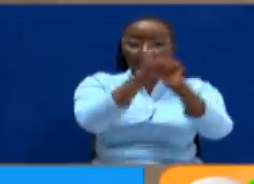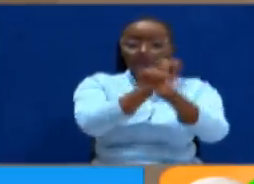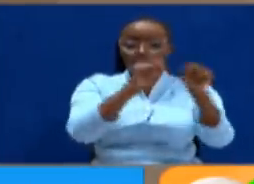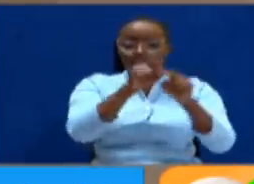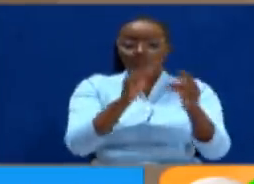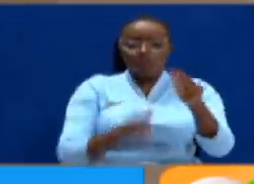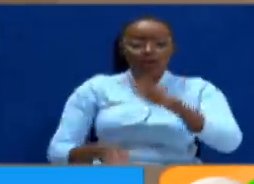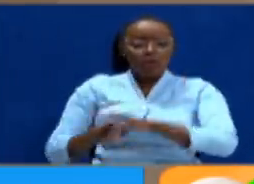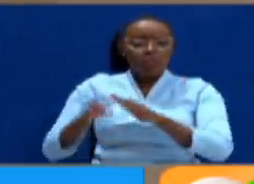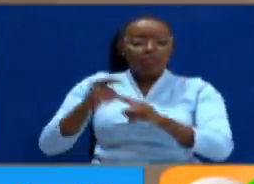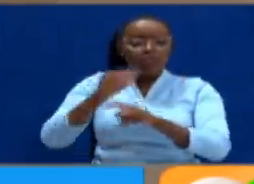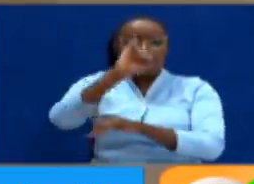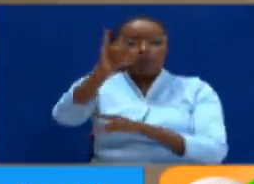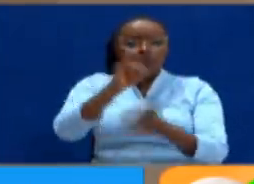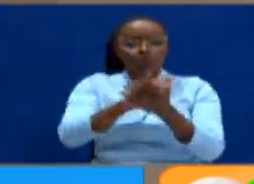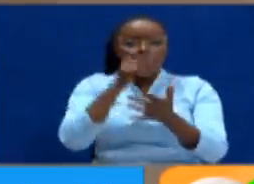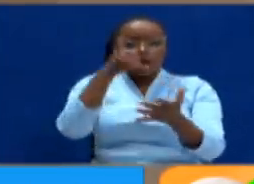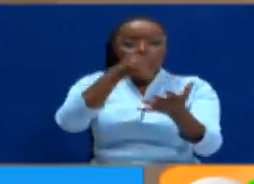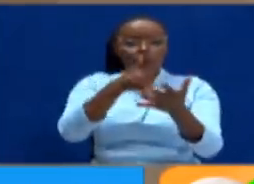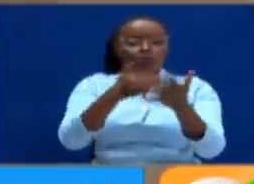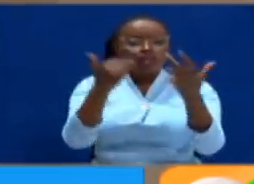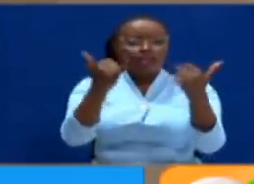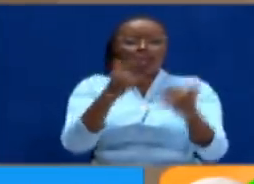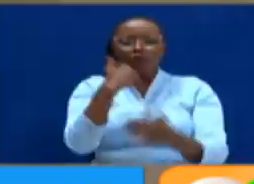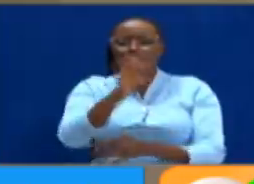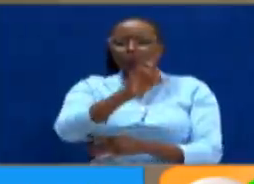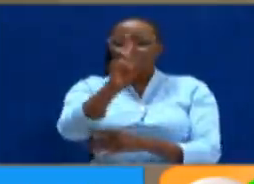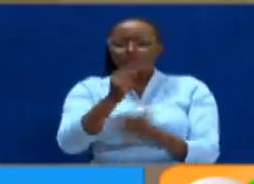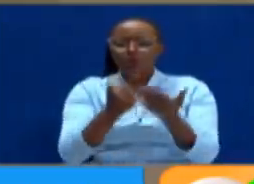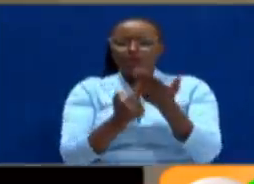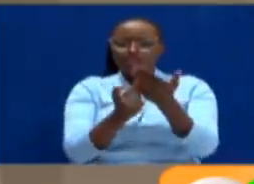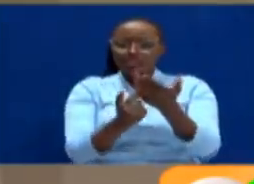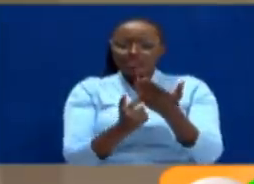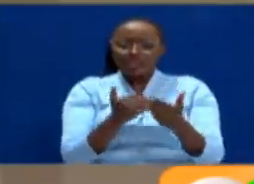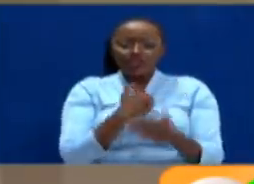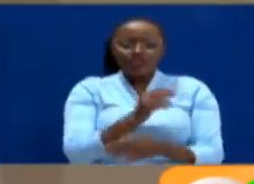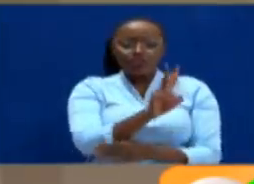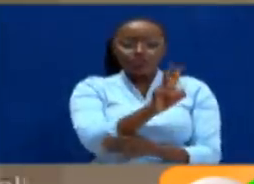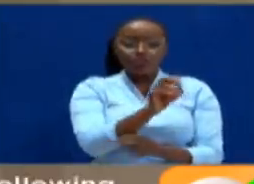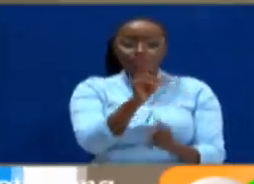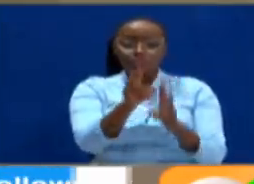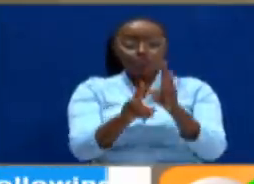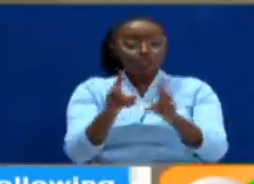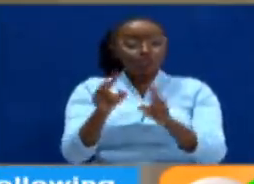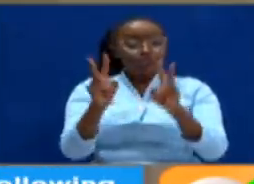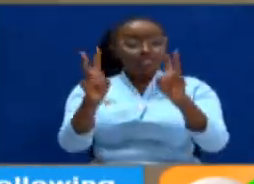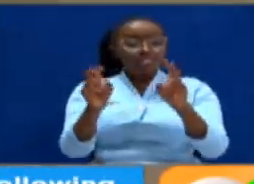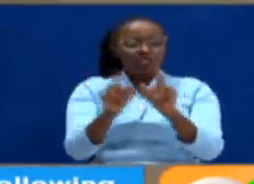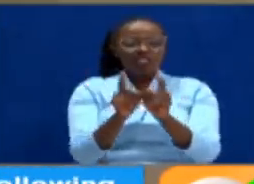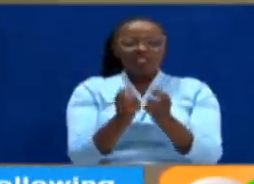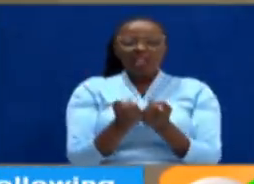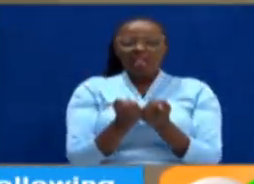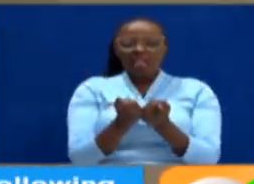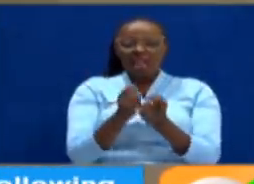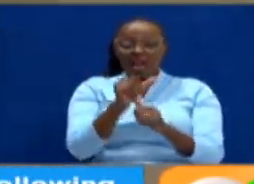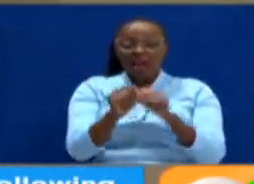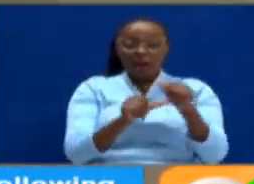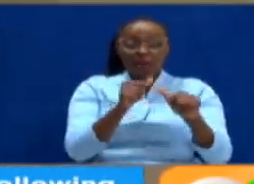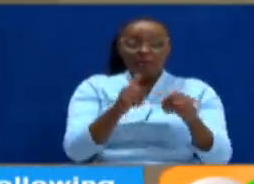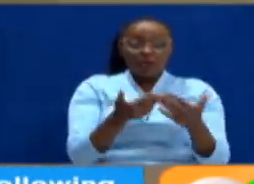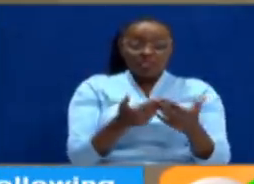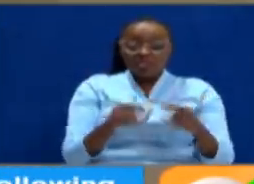being kicked out of Jubilee, who is being included now. All those discussions are around 2022. Very little to do with cost